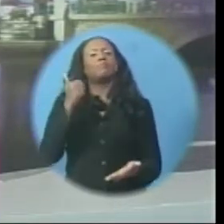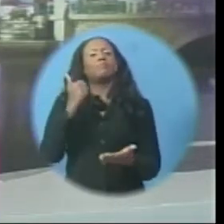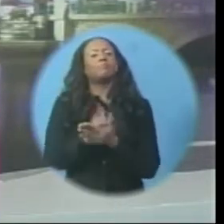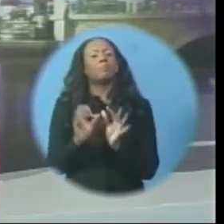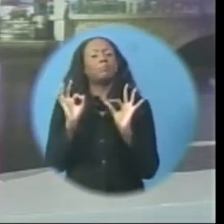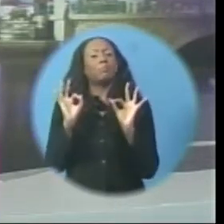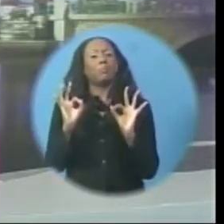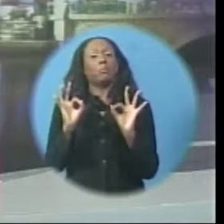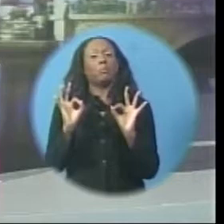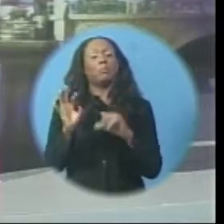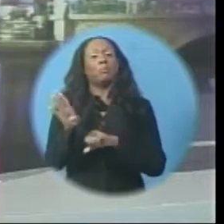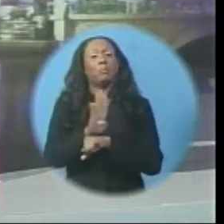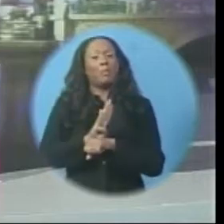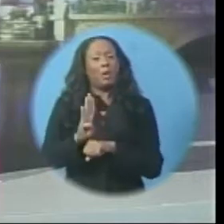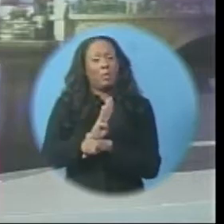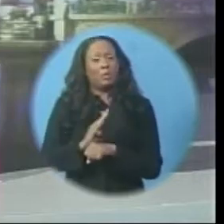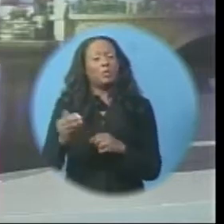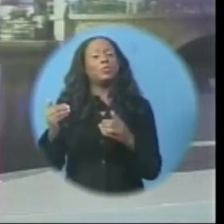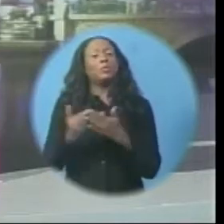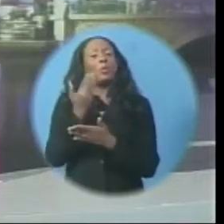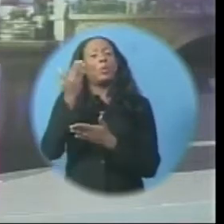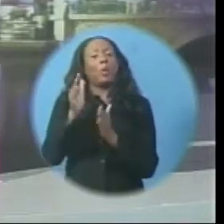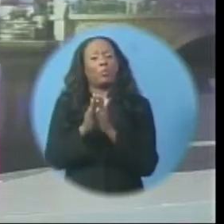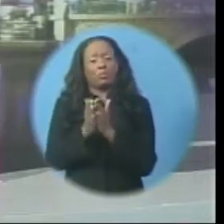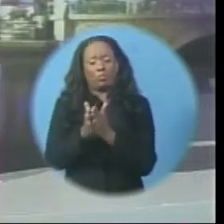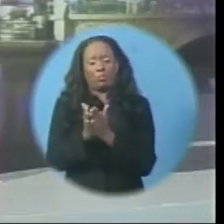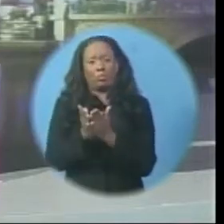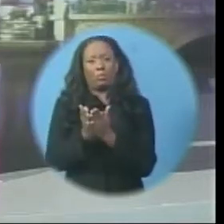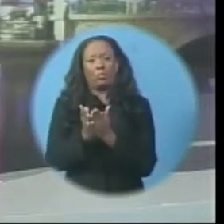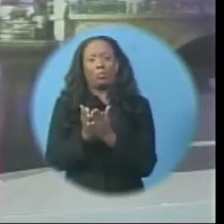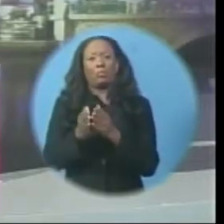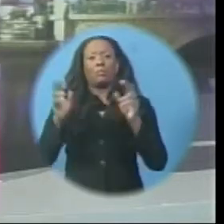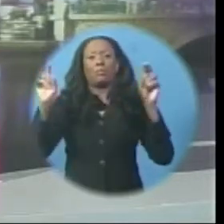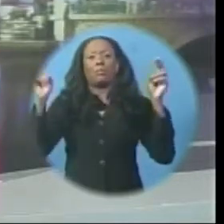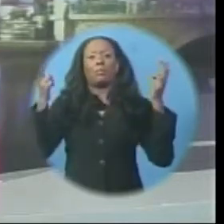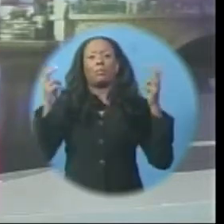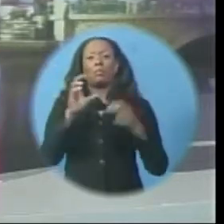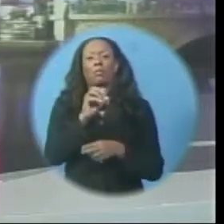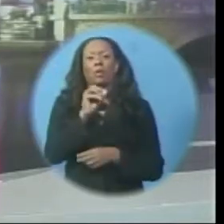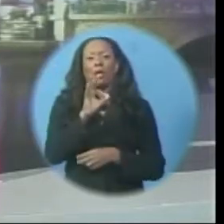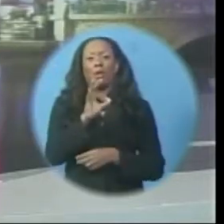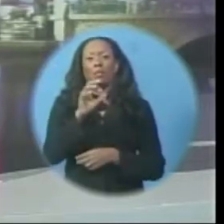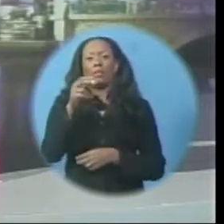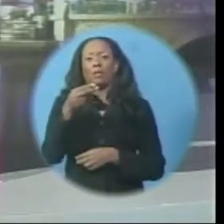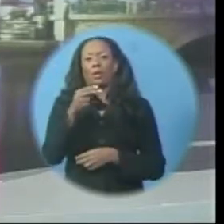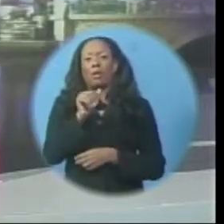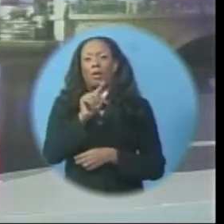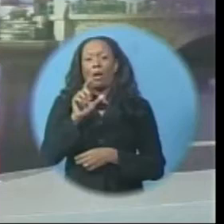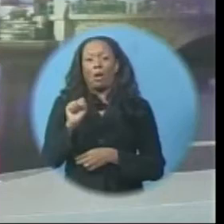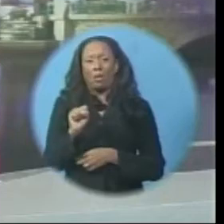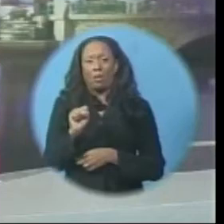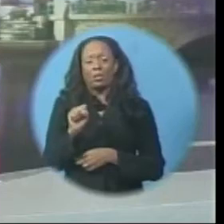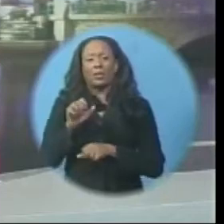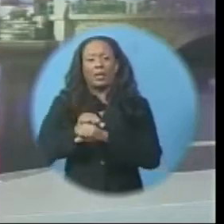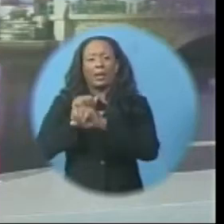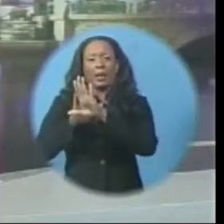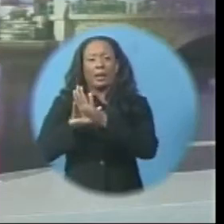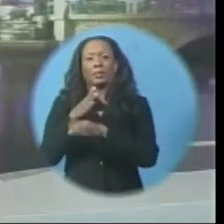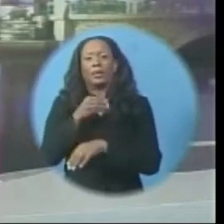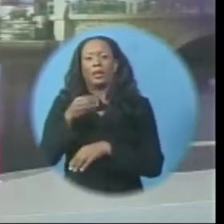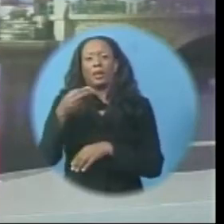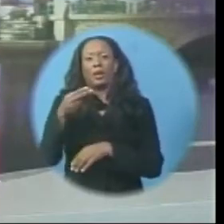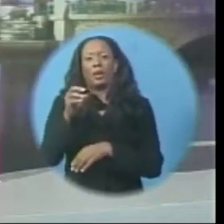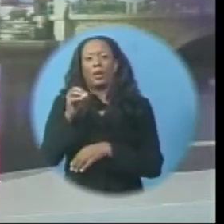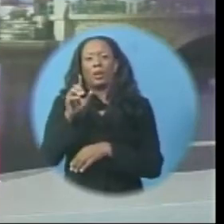emphatic endorsement of one of Barbados's newest publications. Of Halls, Hills and Holes, Place Names of